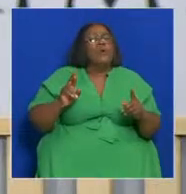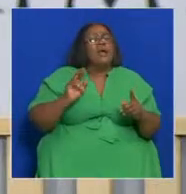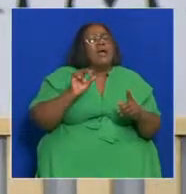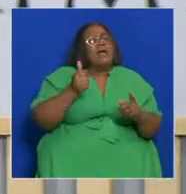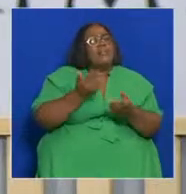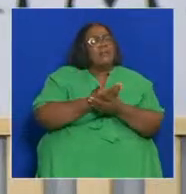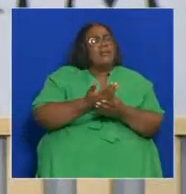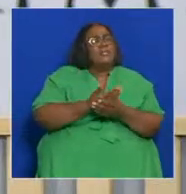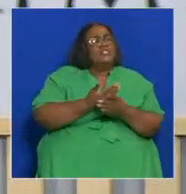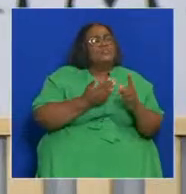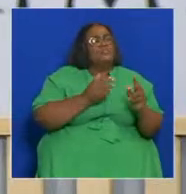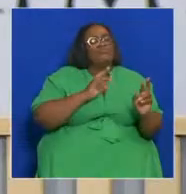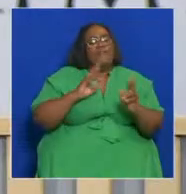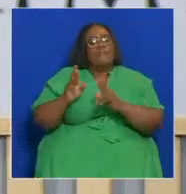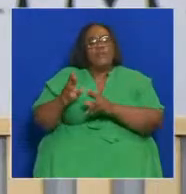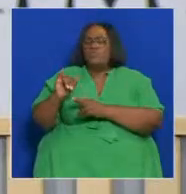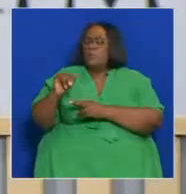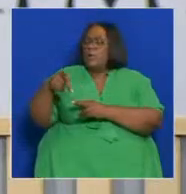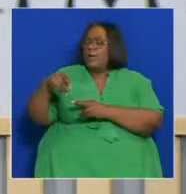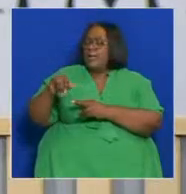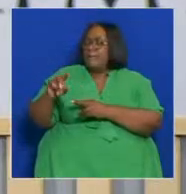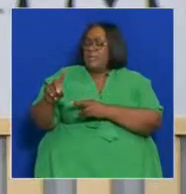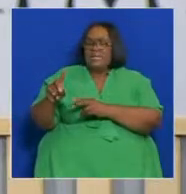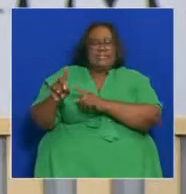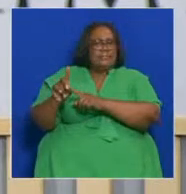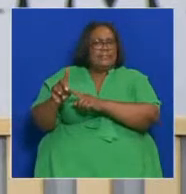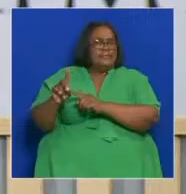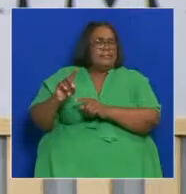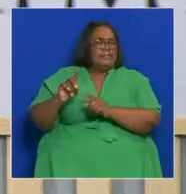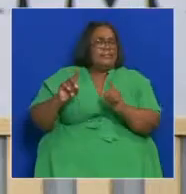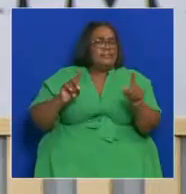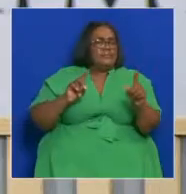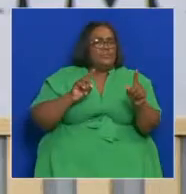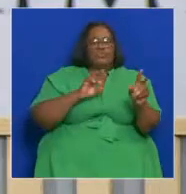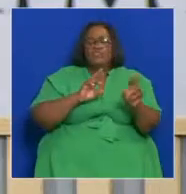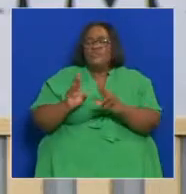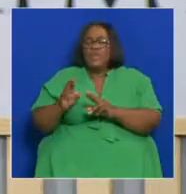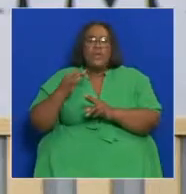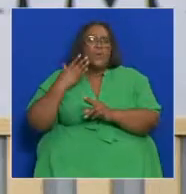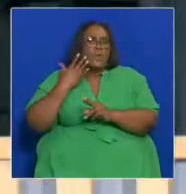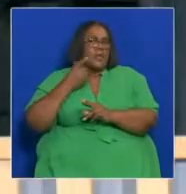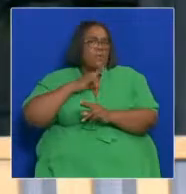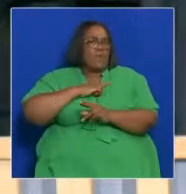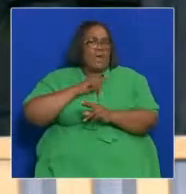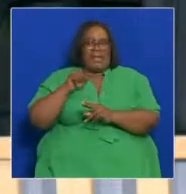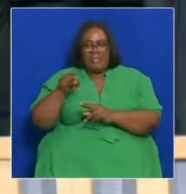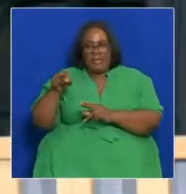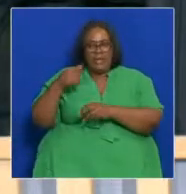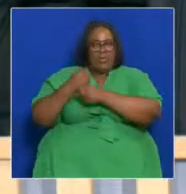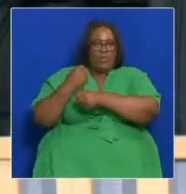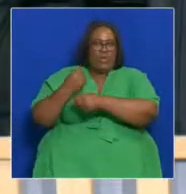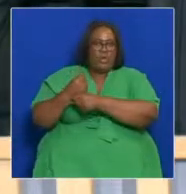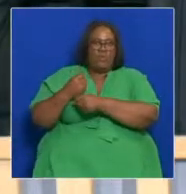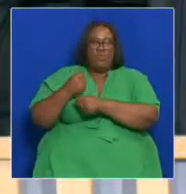Because IPID deals with police, corruption, and similar.